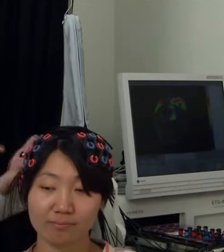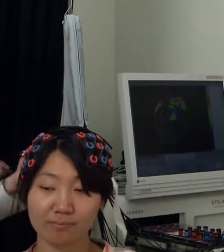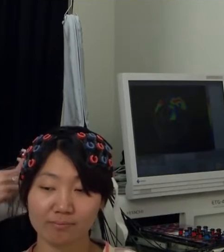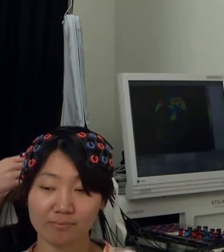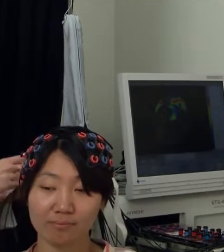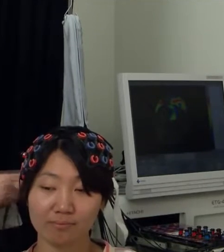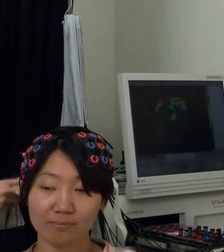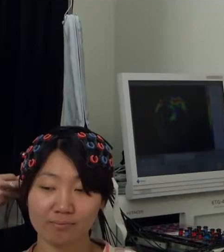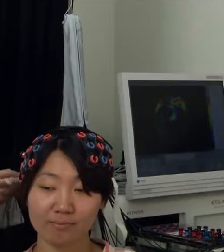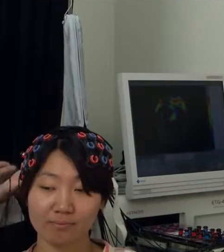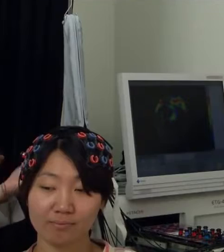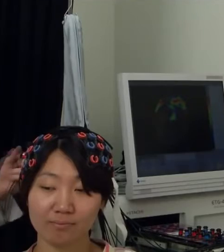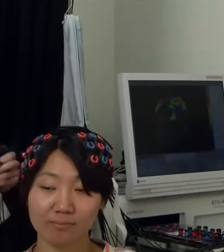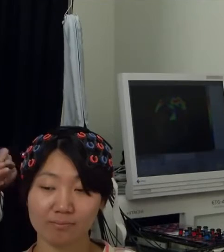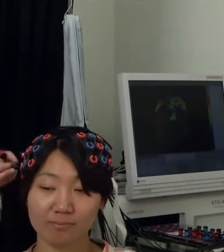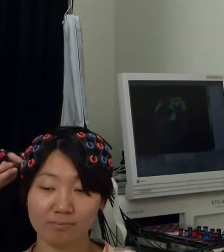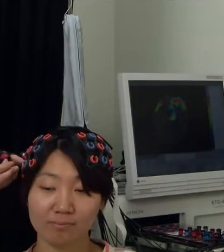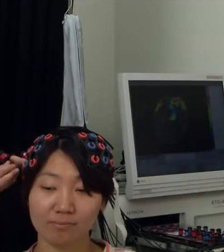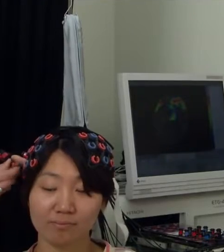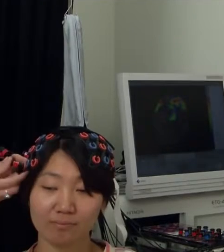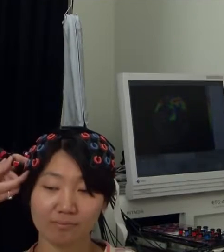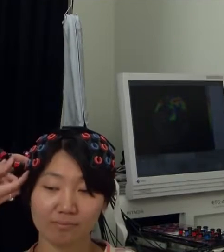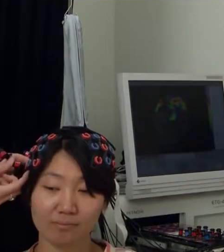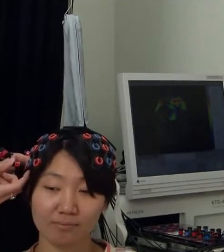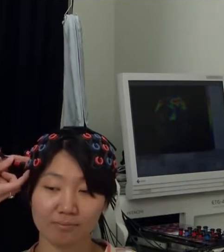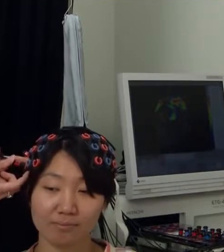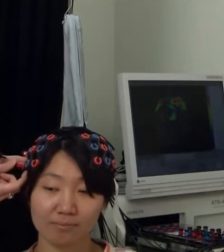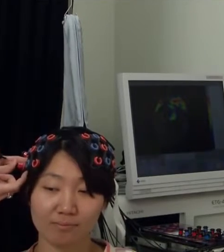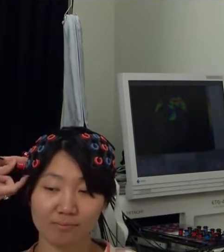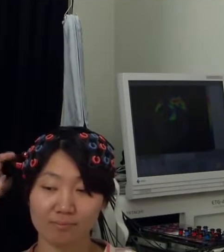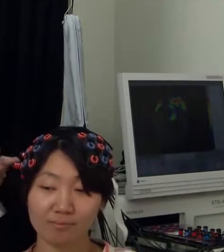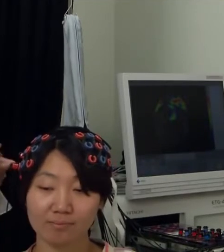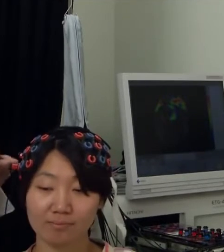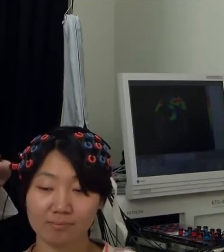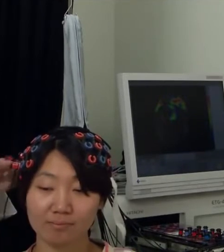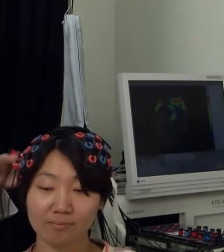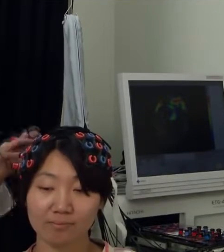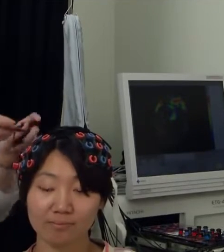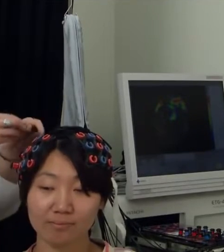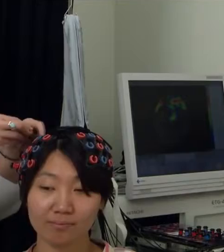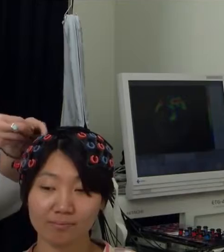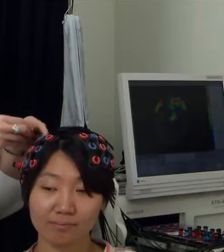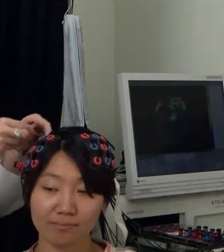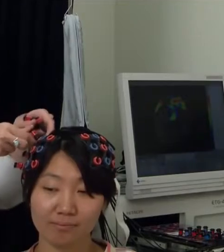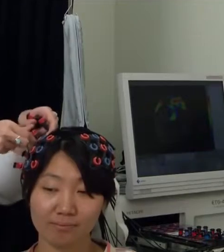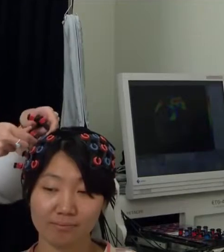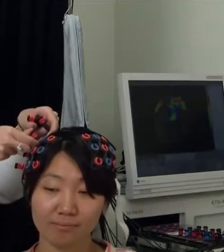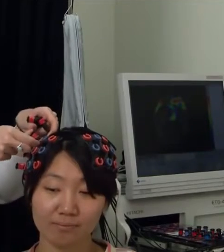while the FNIRS is portable so it can be moved, and the sensors are lightweight so they can move along with the participant's head.